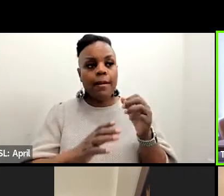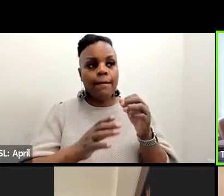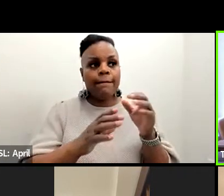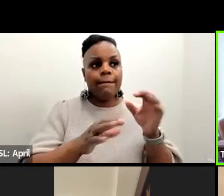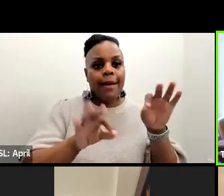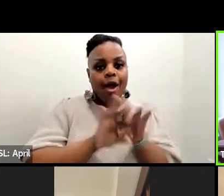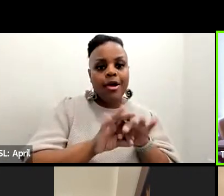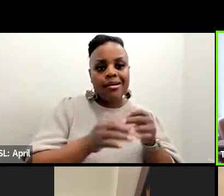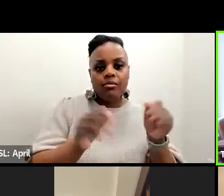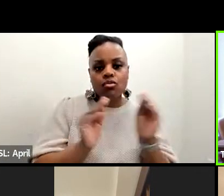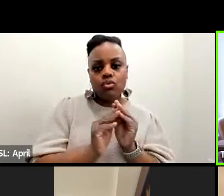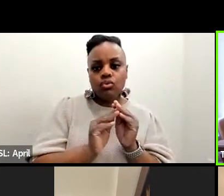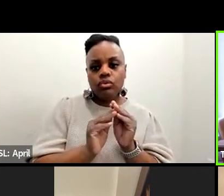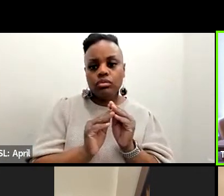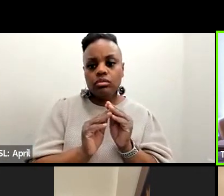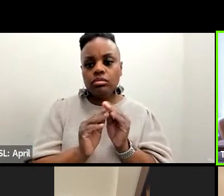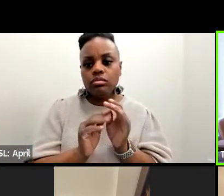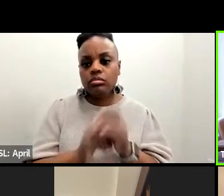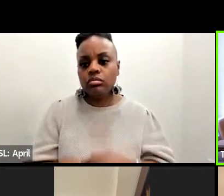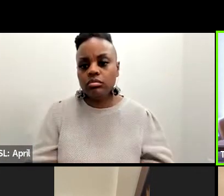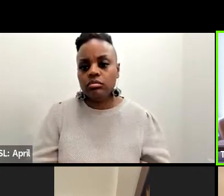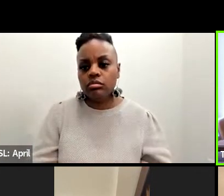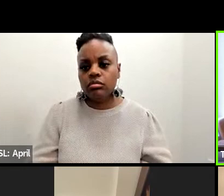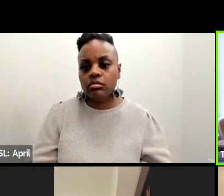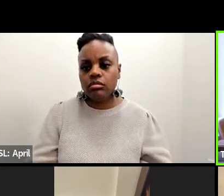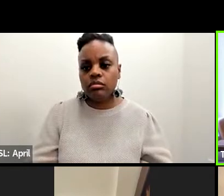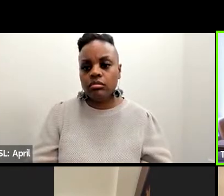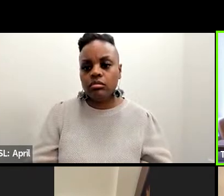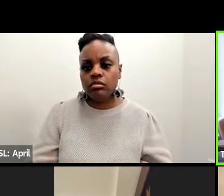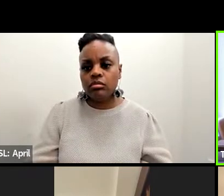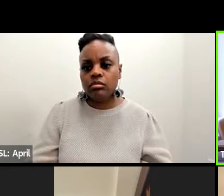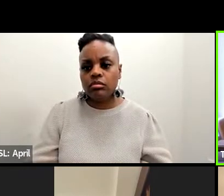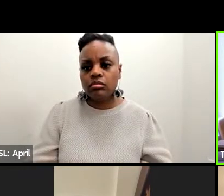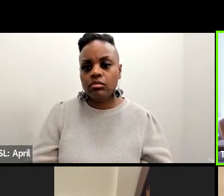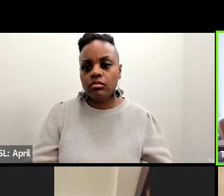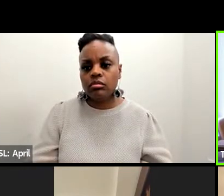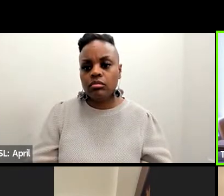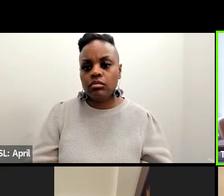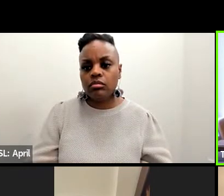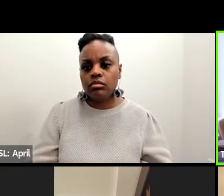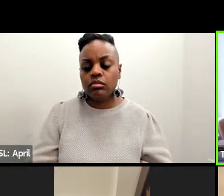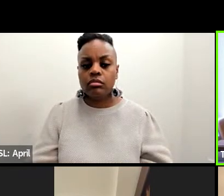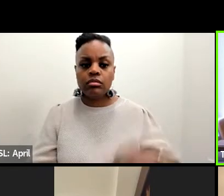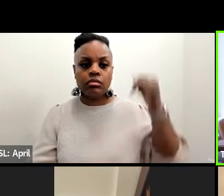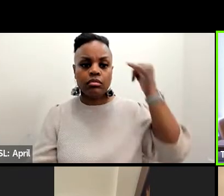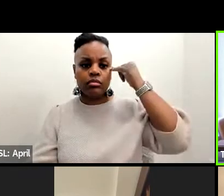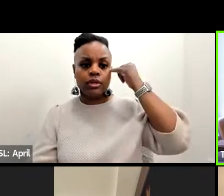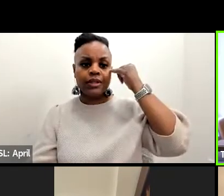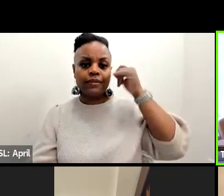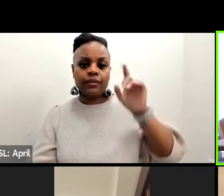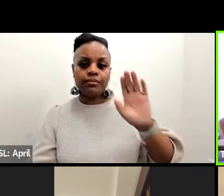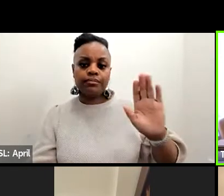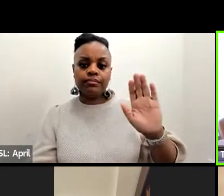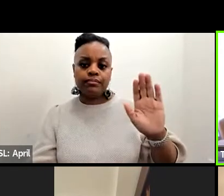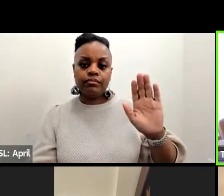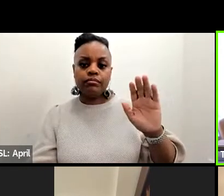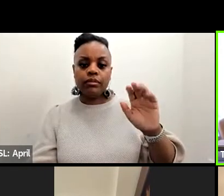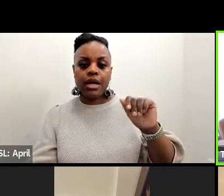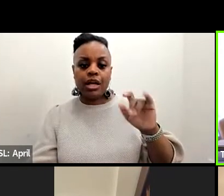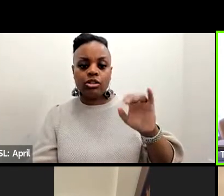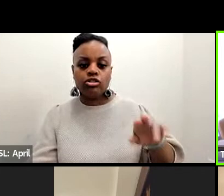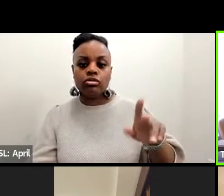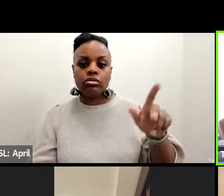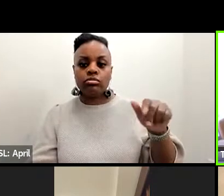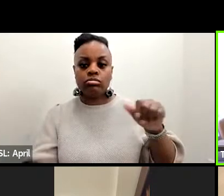force, with the idea that, you know, what Nasser did wrong was not repress them harder and longer. Is